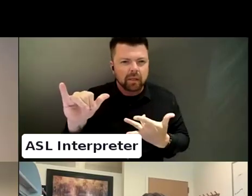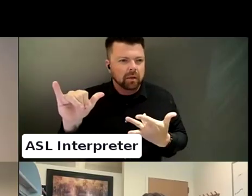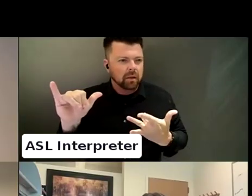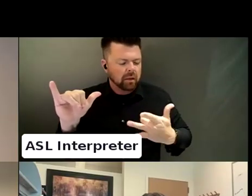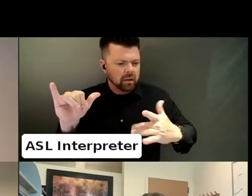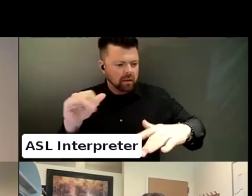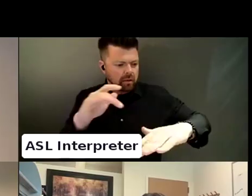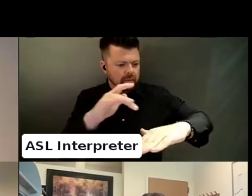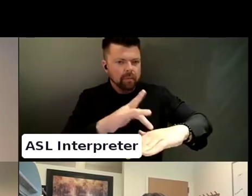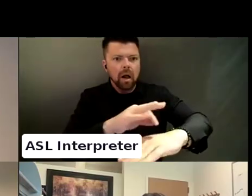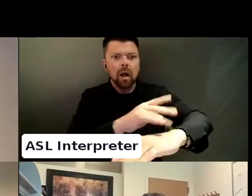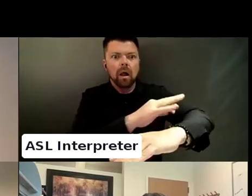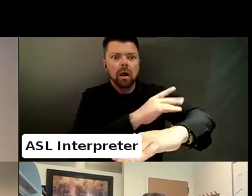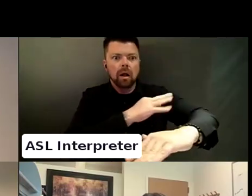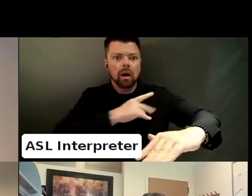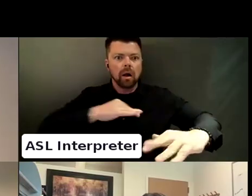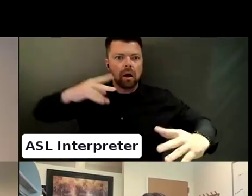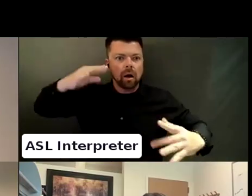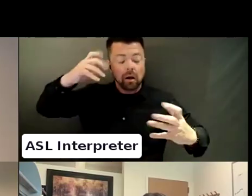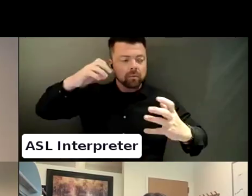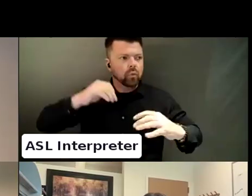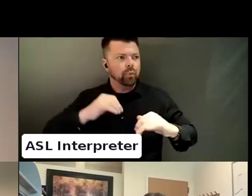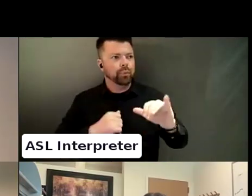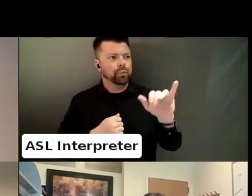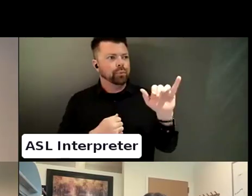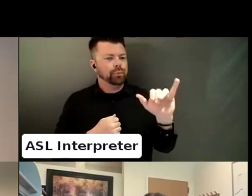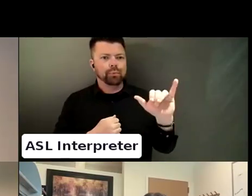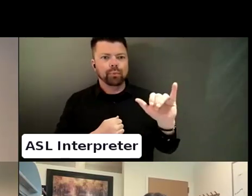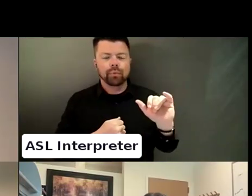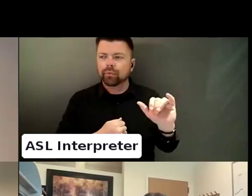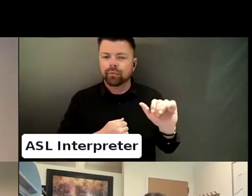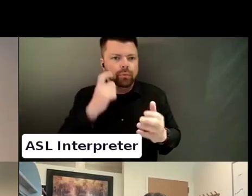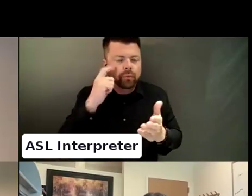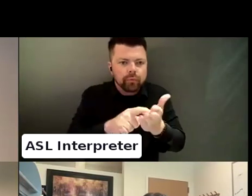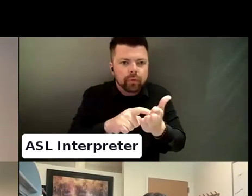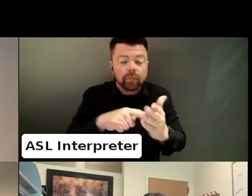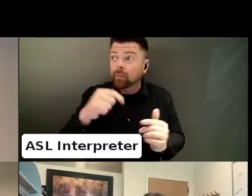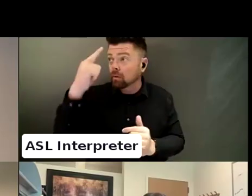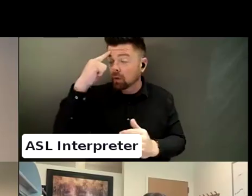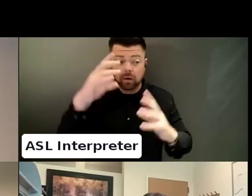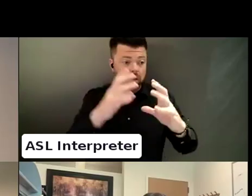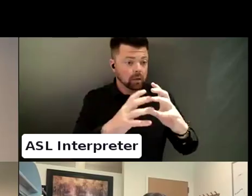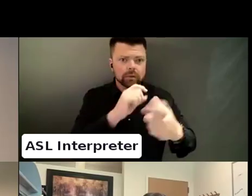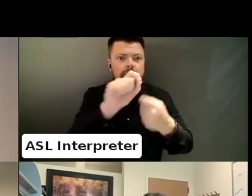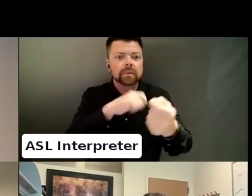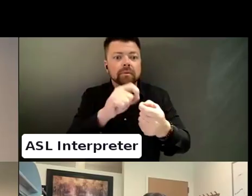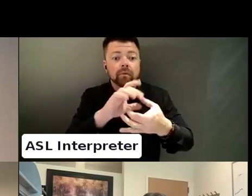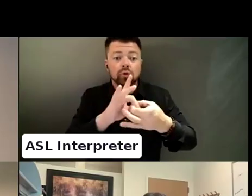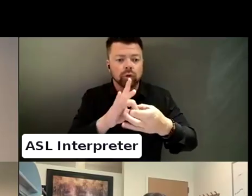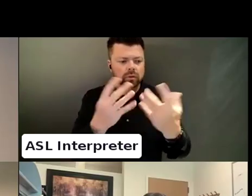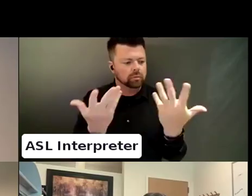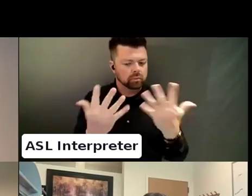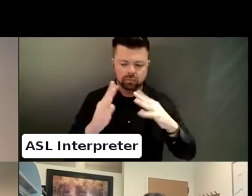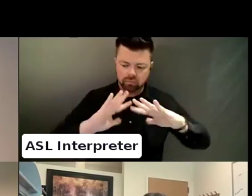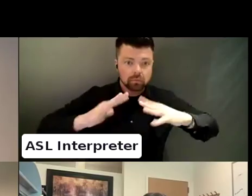that reflects that touch had happened. That sensation can even happen in a part of the brain that's specific to the hand, because we